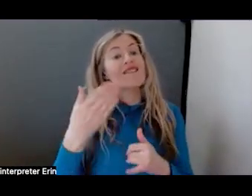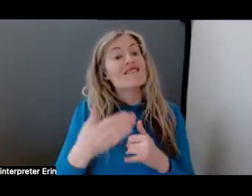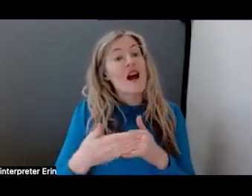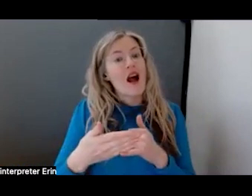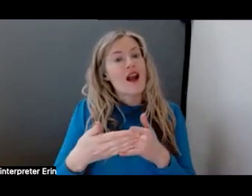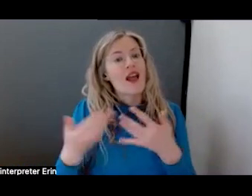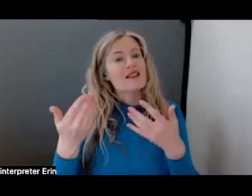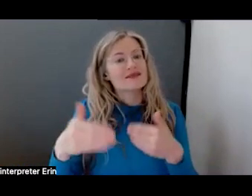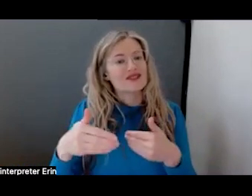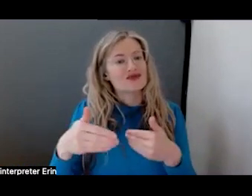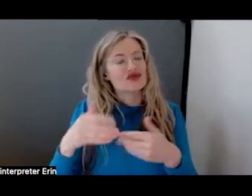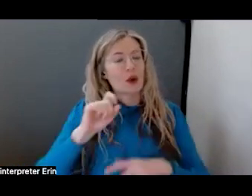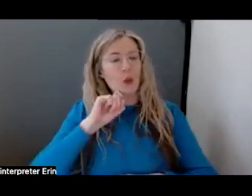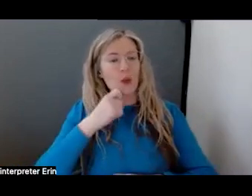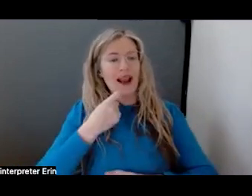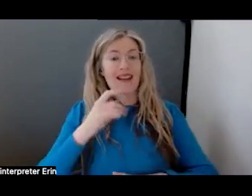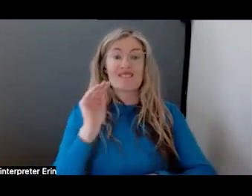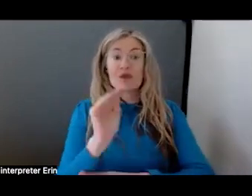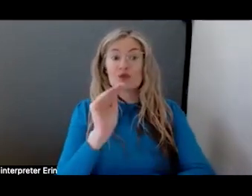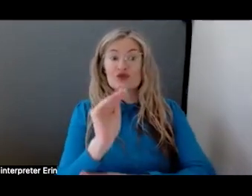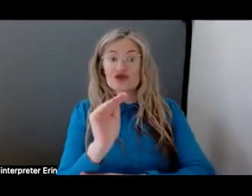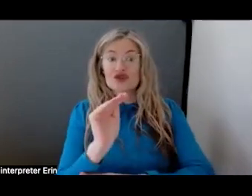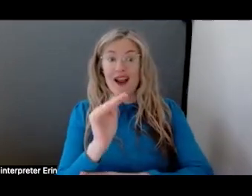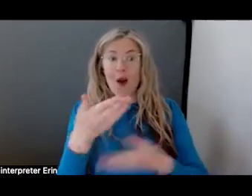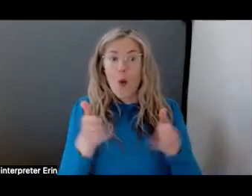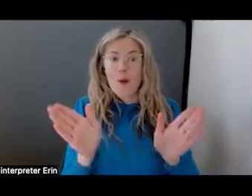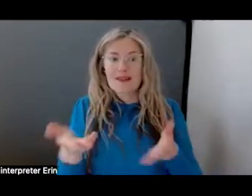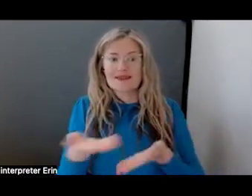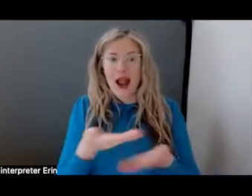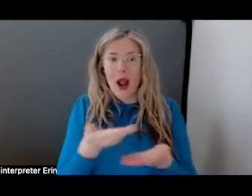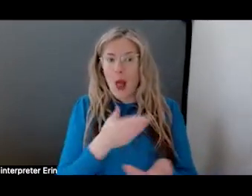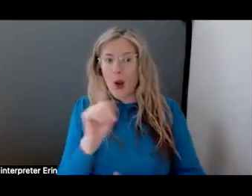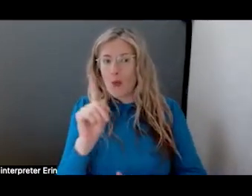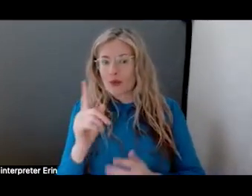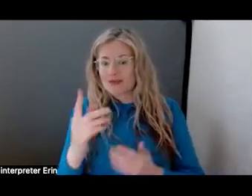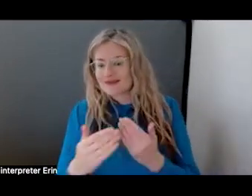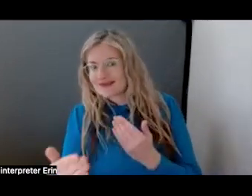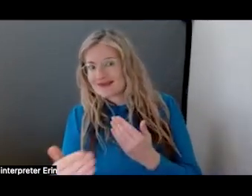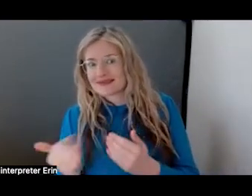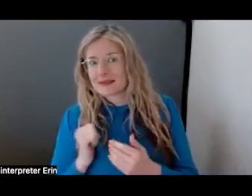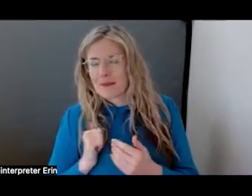be given information about the future of Open Dialogo.